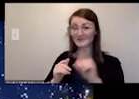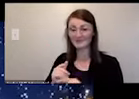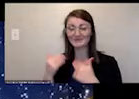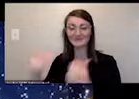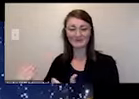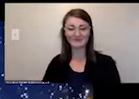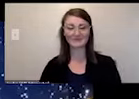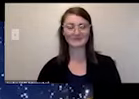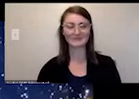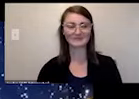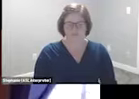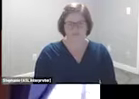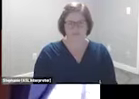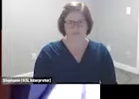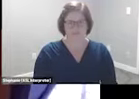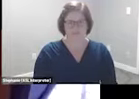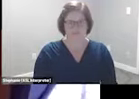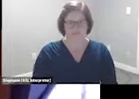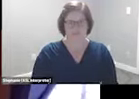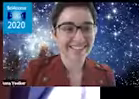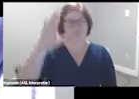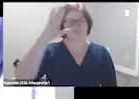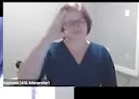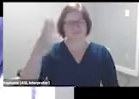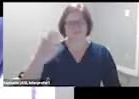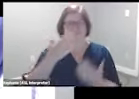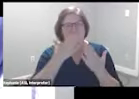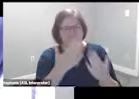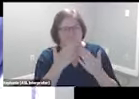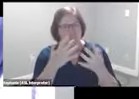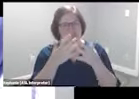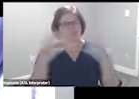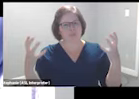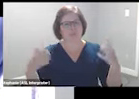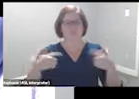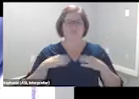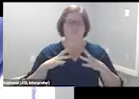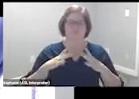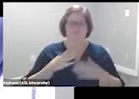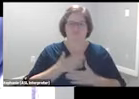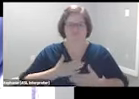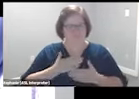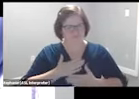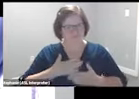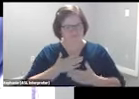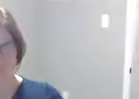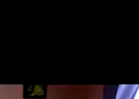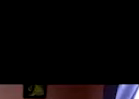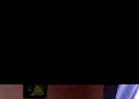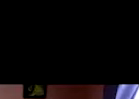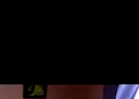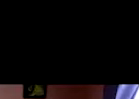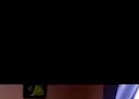feel free to join us. Thank you very much, Anna. It's a great pleasure to be here today to chat with